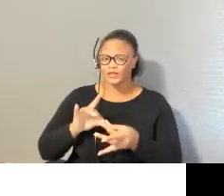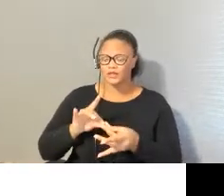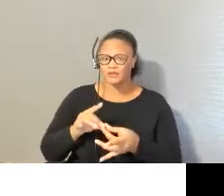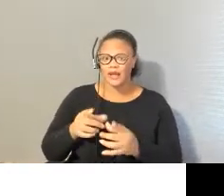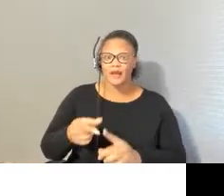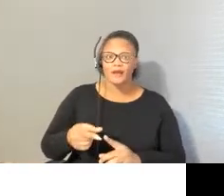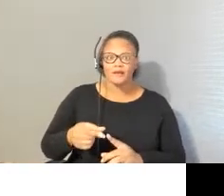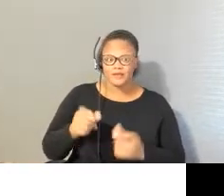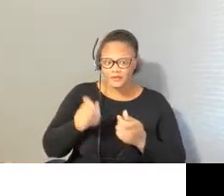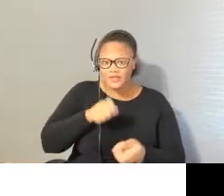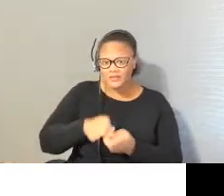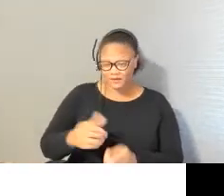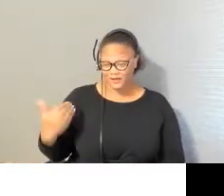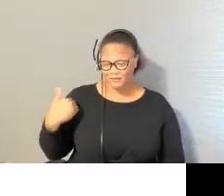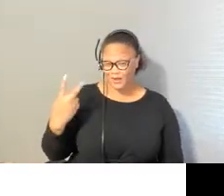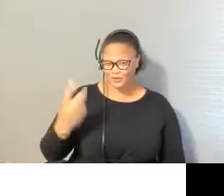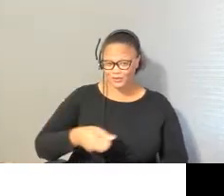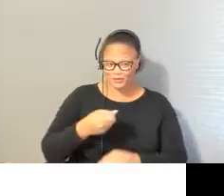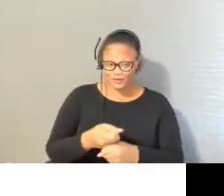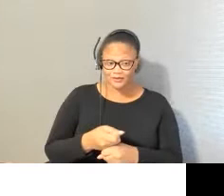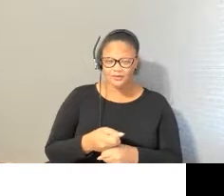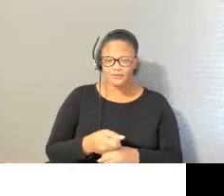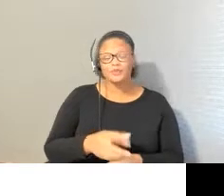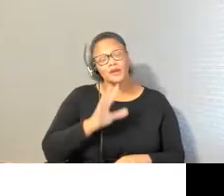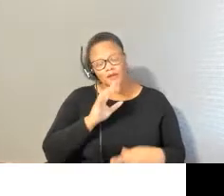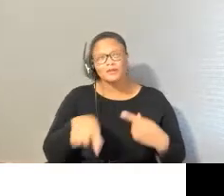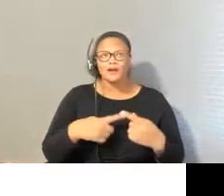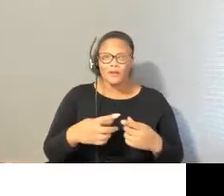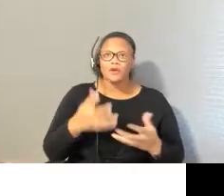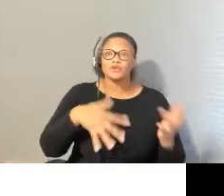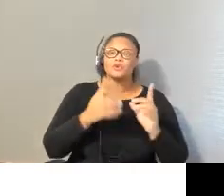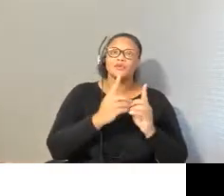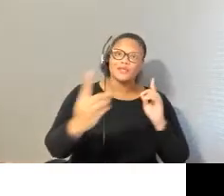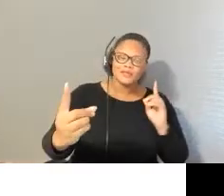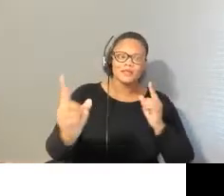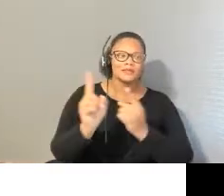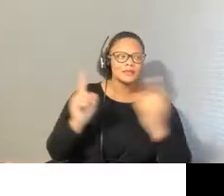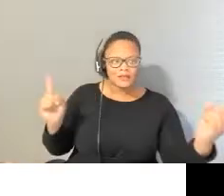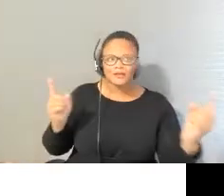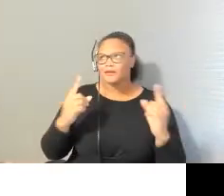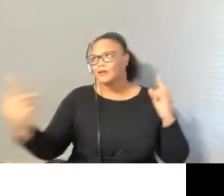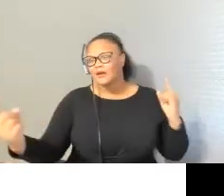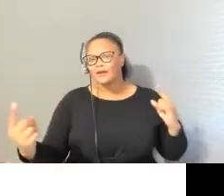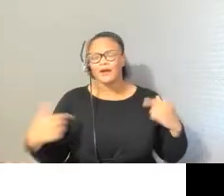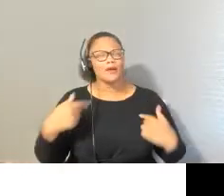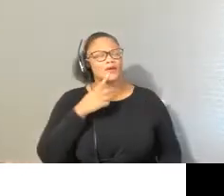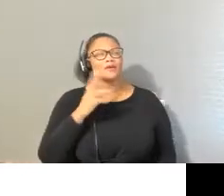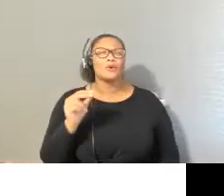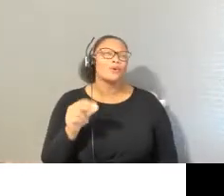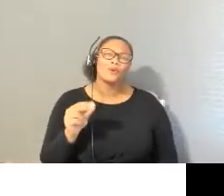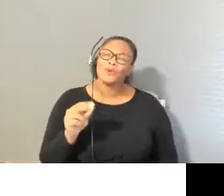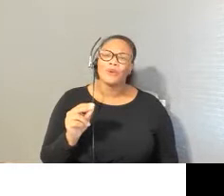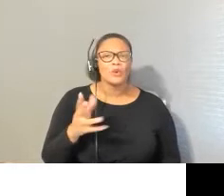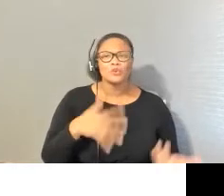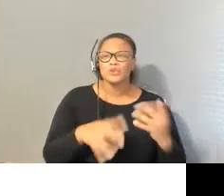2 years? They talk about social distancing and social, making sure so, and I kept saying, no, no, no, no, no. Social distancing